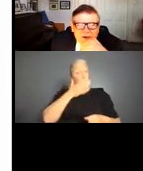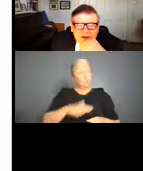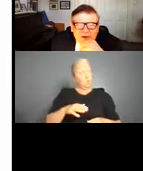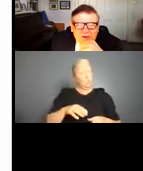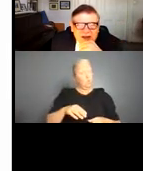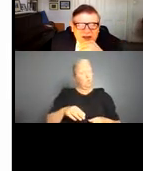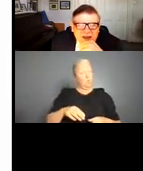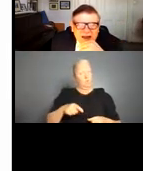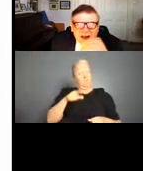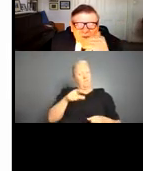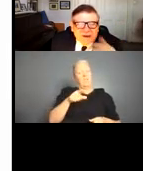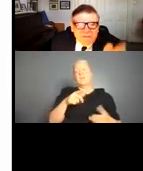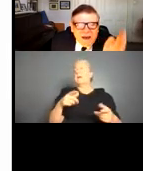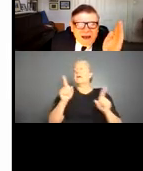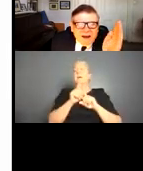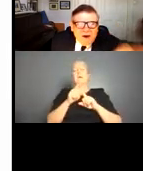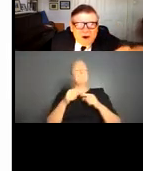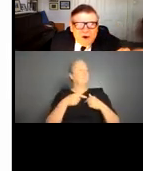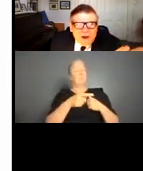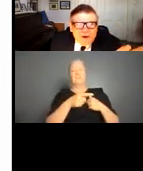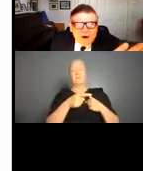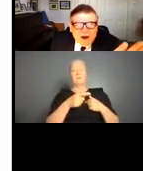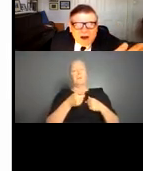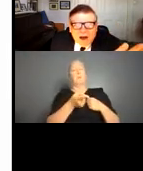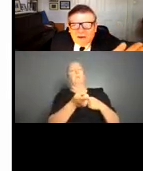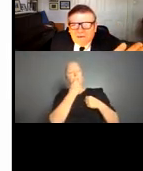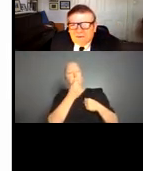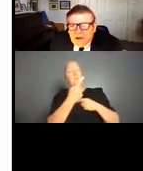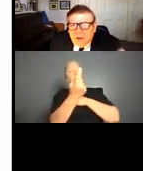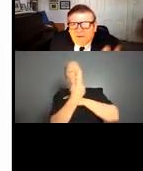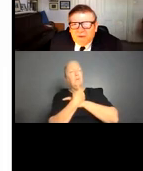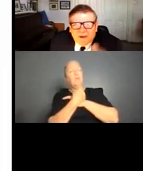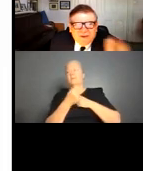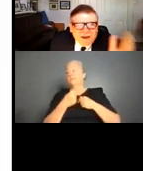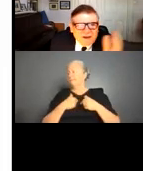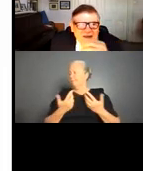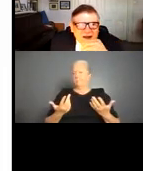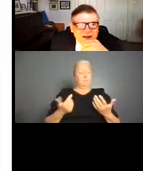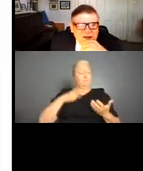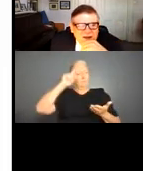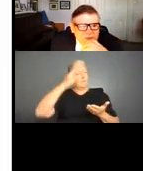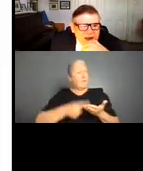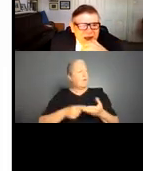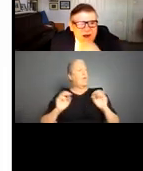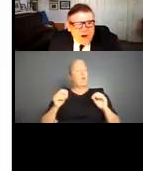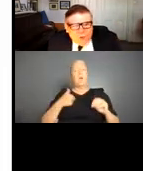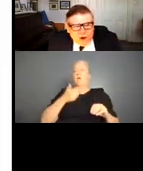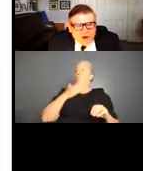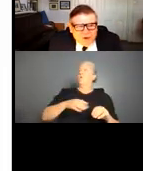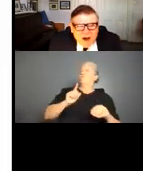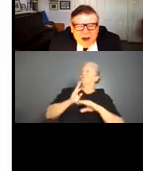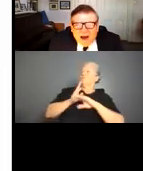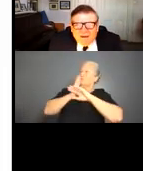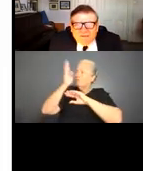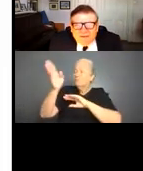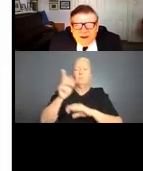had lost your dignity and want it back when you were stopped from doing the things it says at the top there? Would